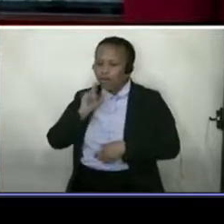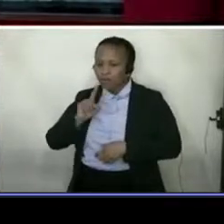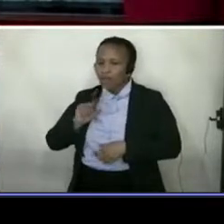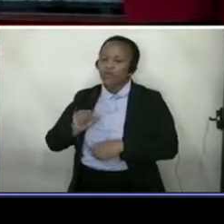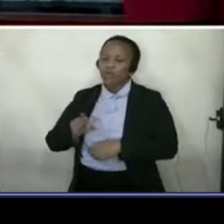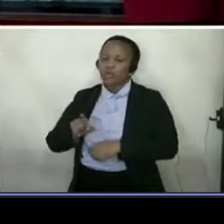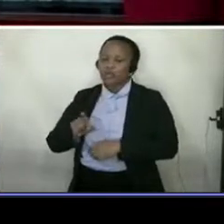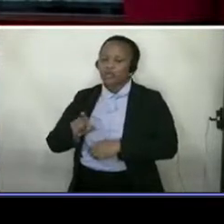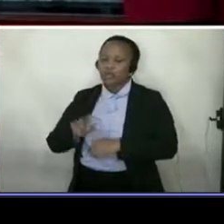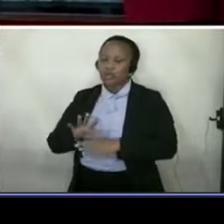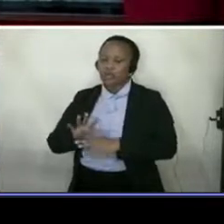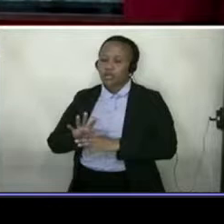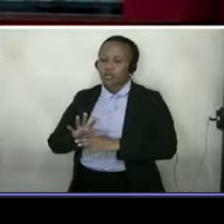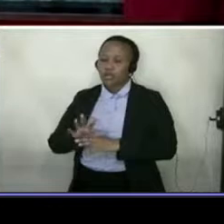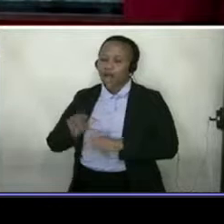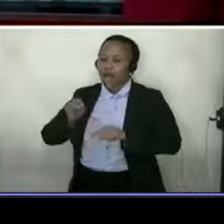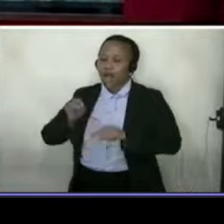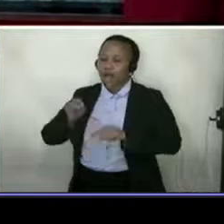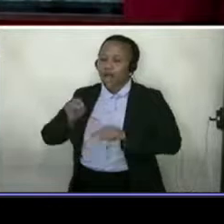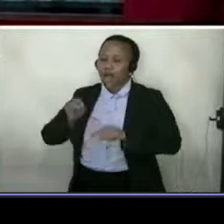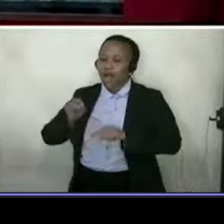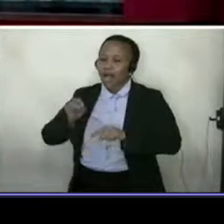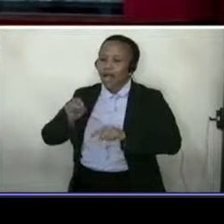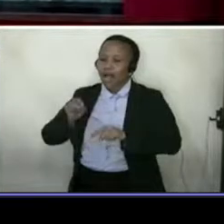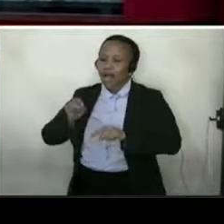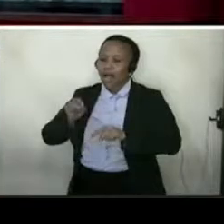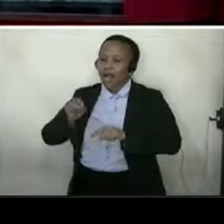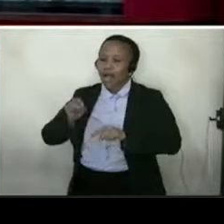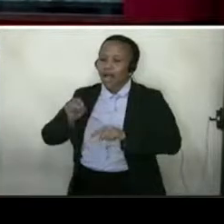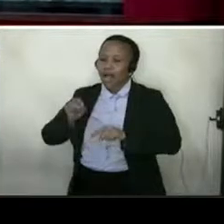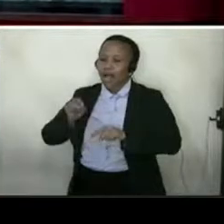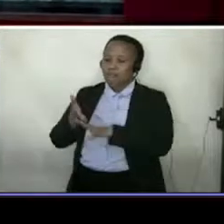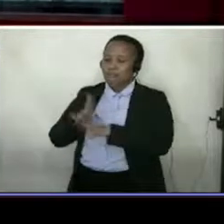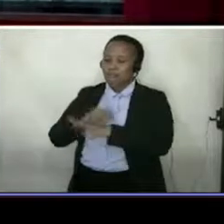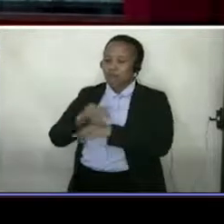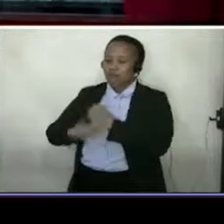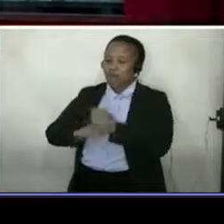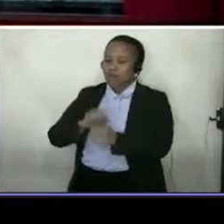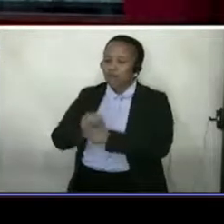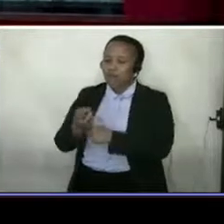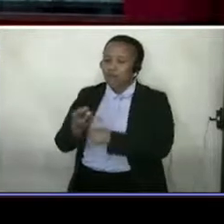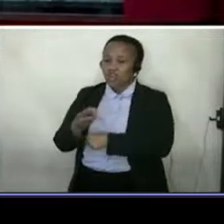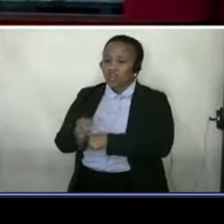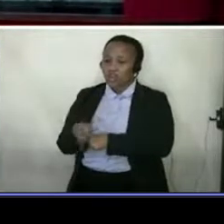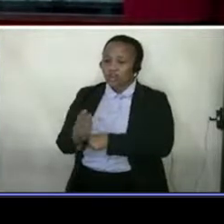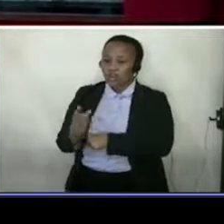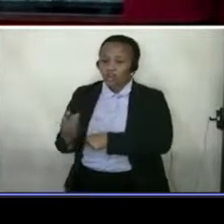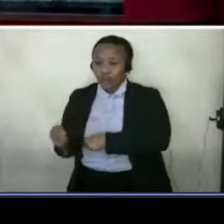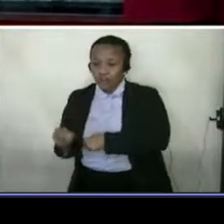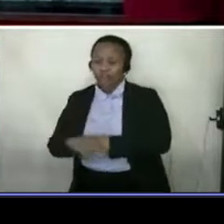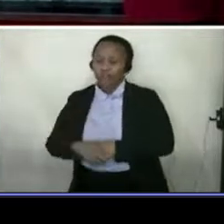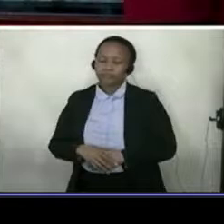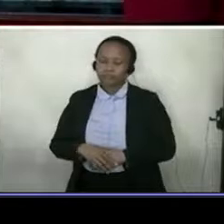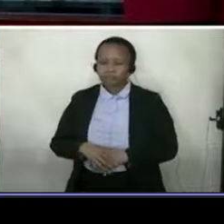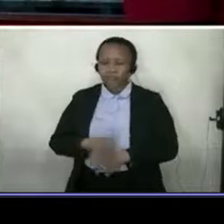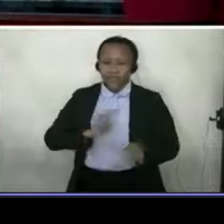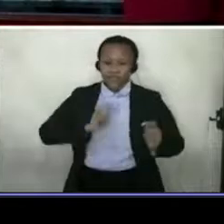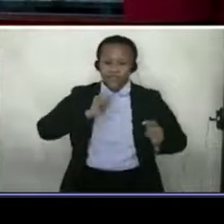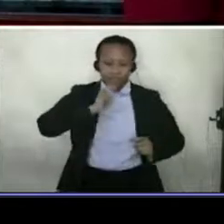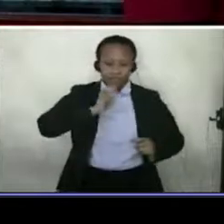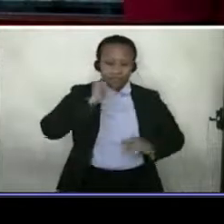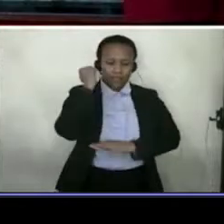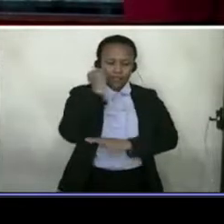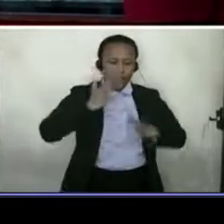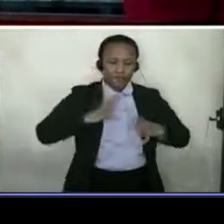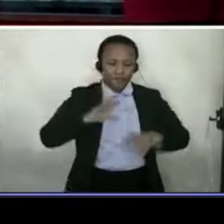allegations received before 2020. You'll recall, Speaker, that 2 years ago, the Premier